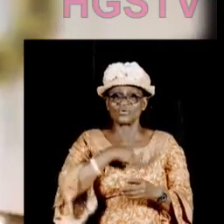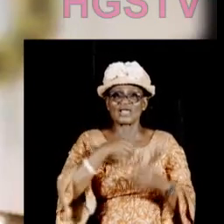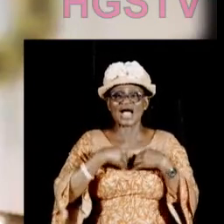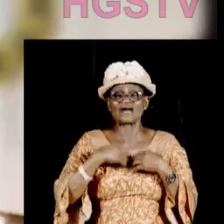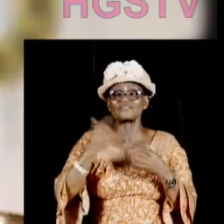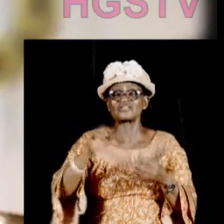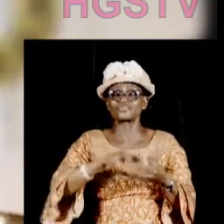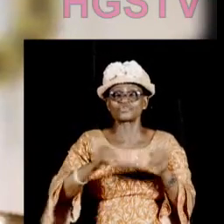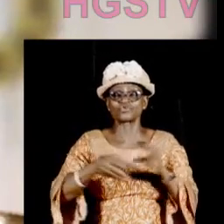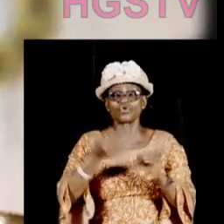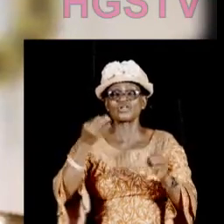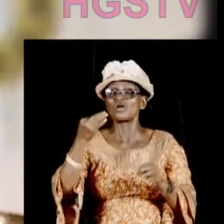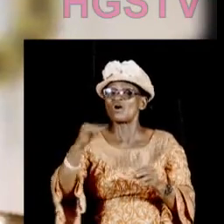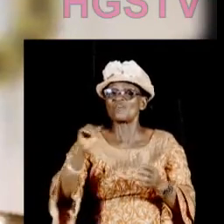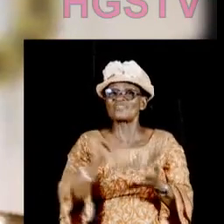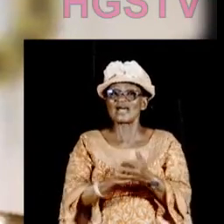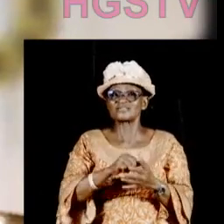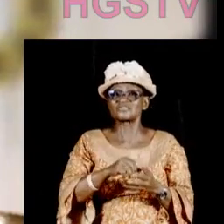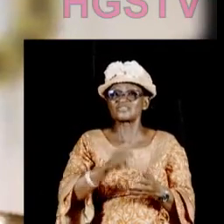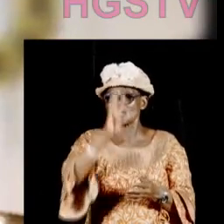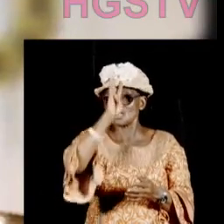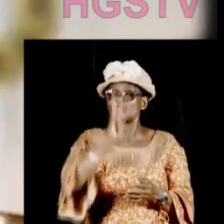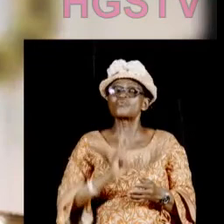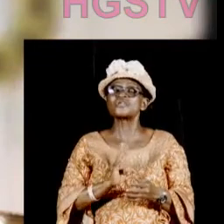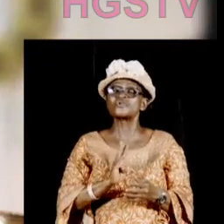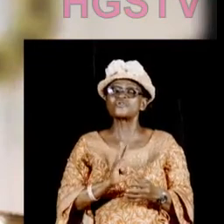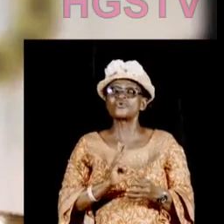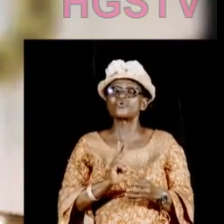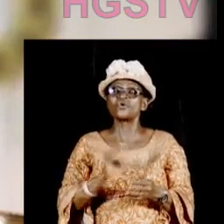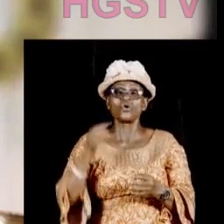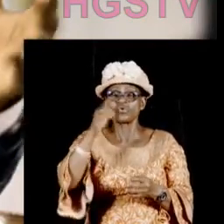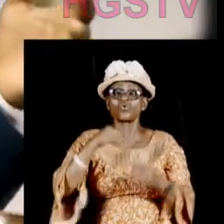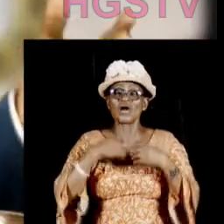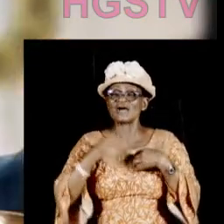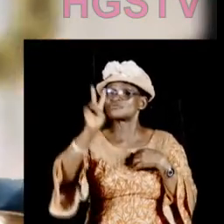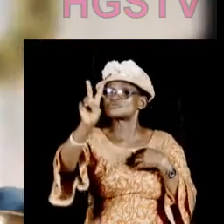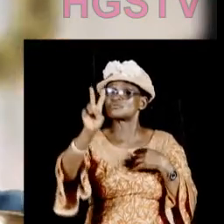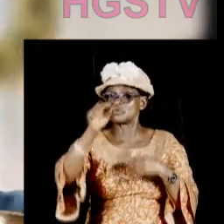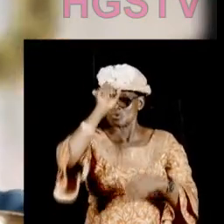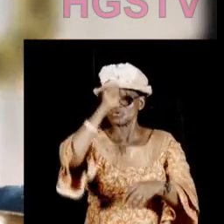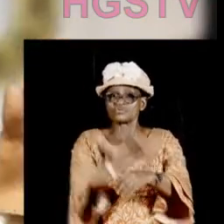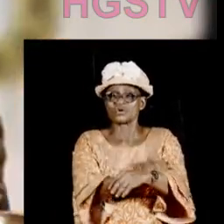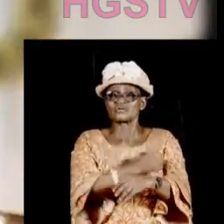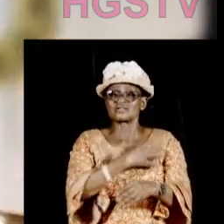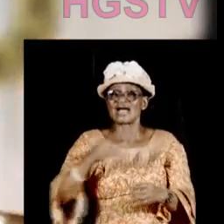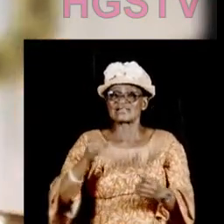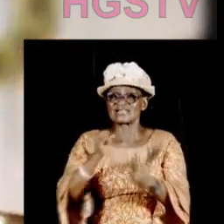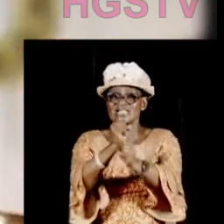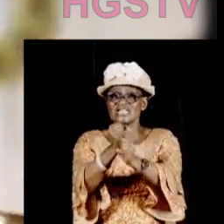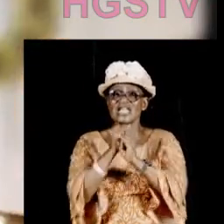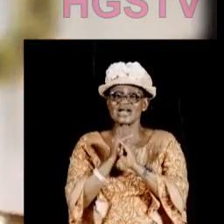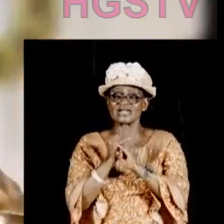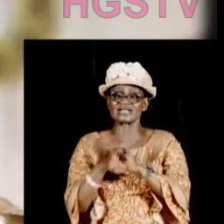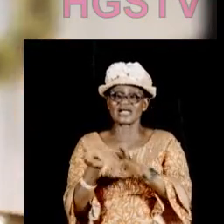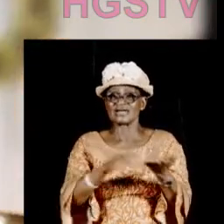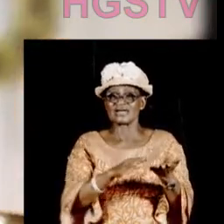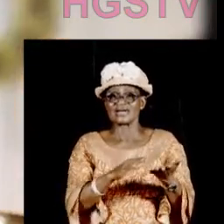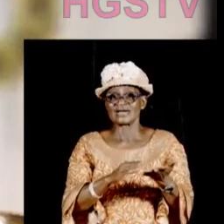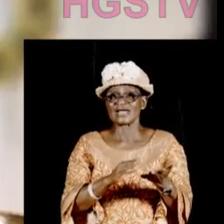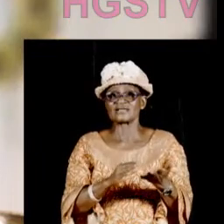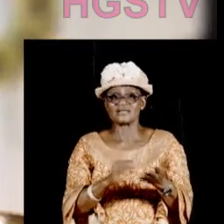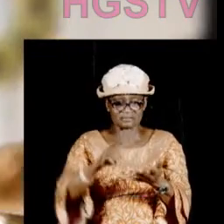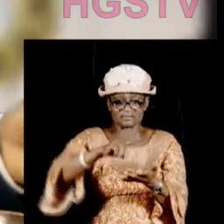a popular story of that widow who has two sons and inherited debt from the